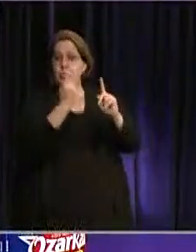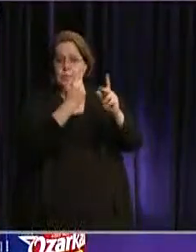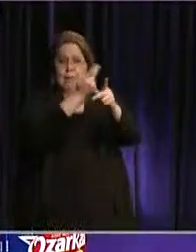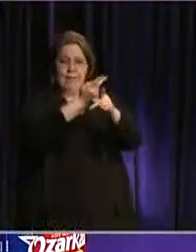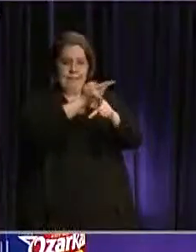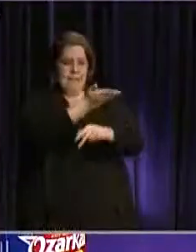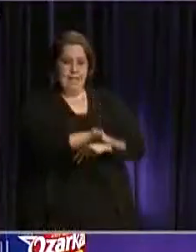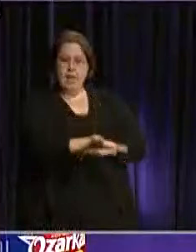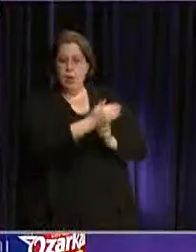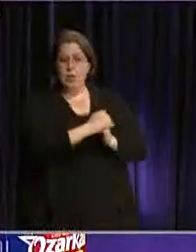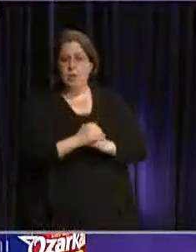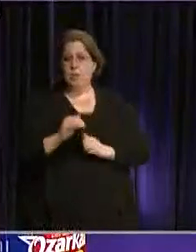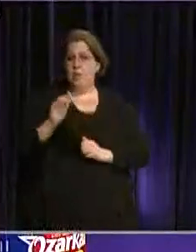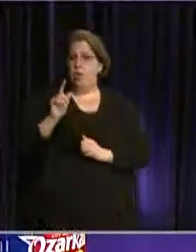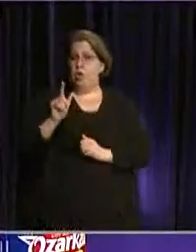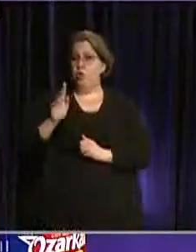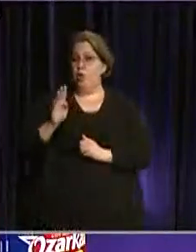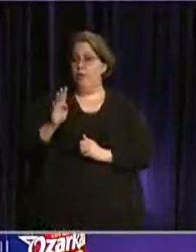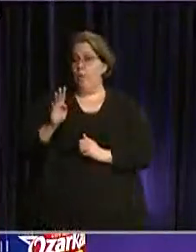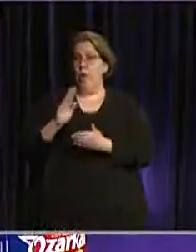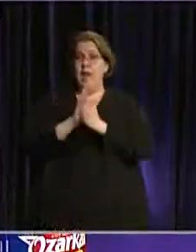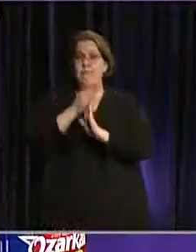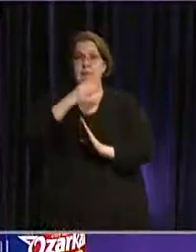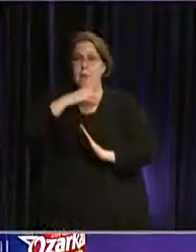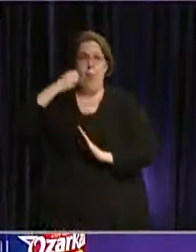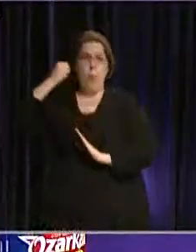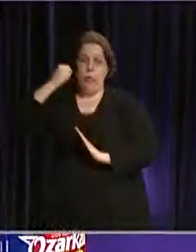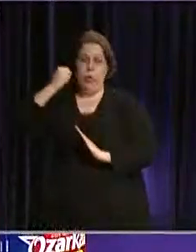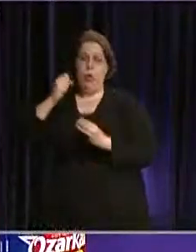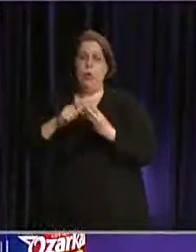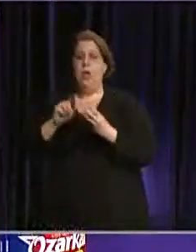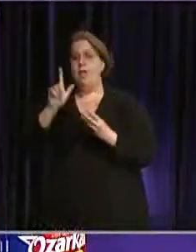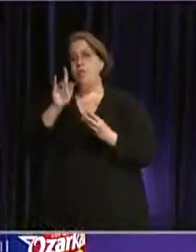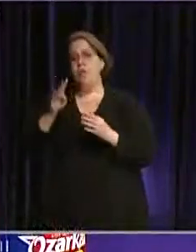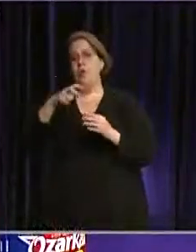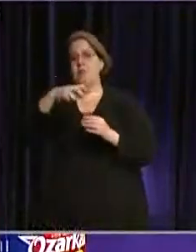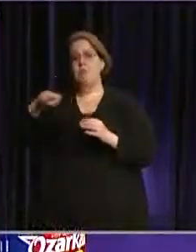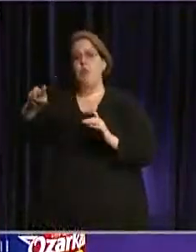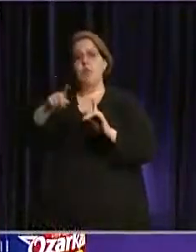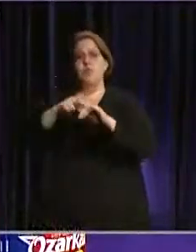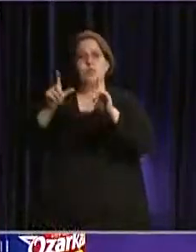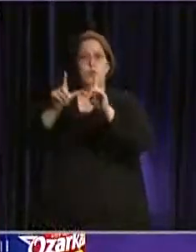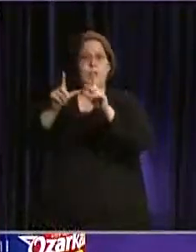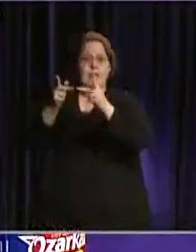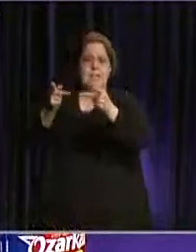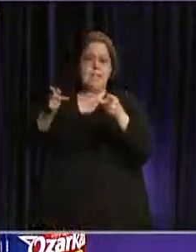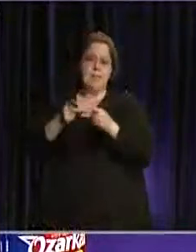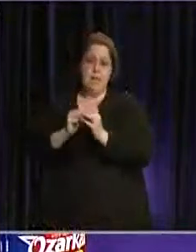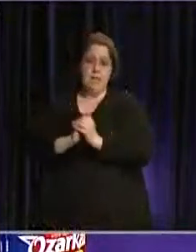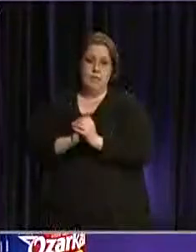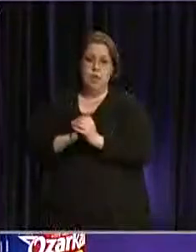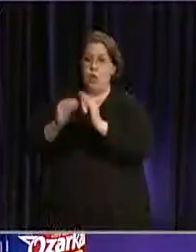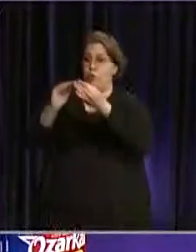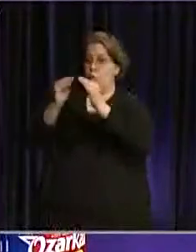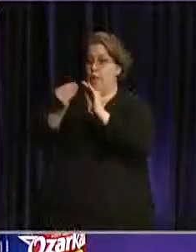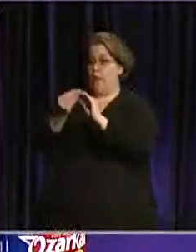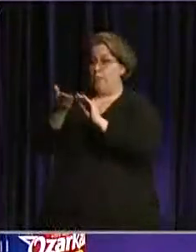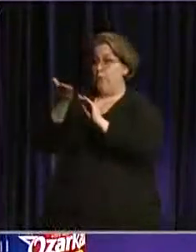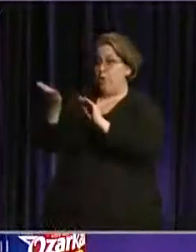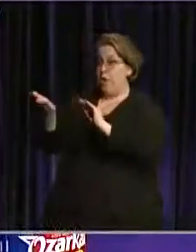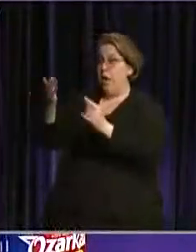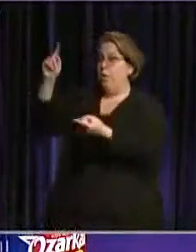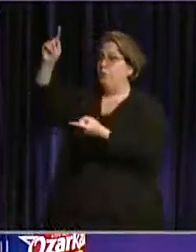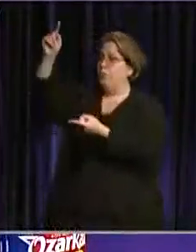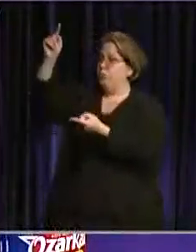guardians. 24 have aged out of it, and 14 have been transferred to a licensed facility. So our population numbers are